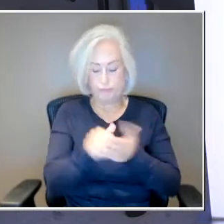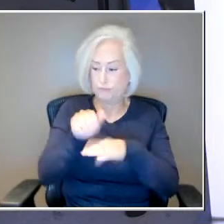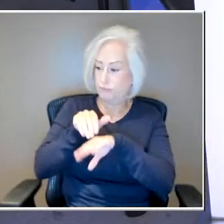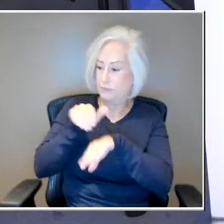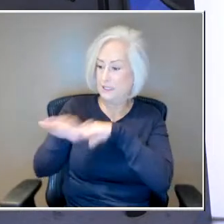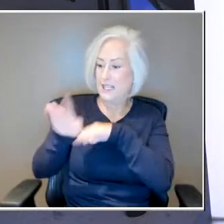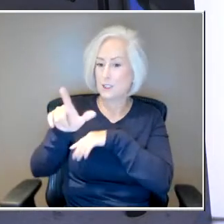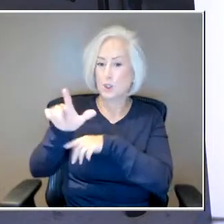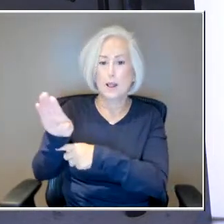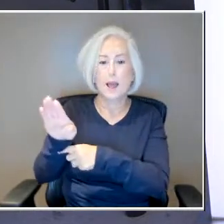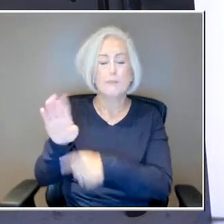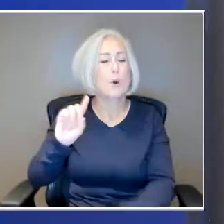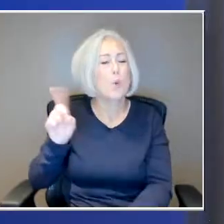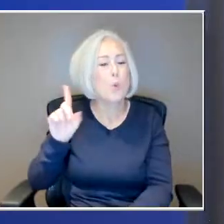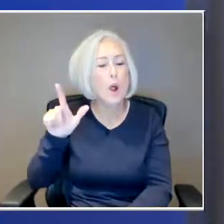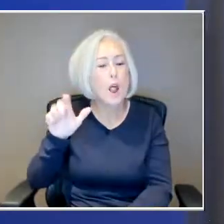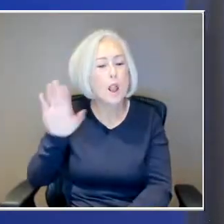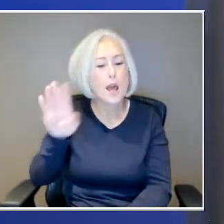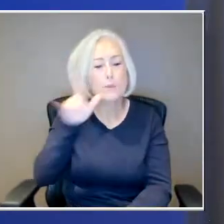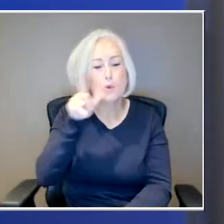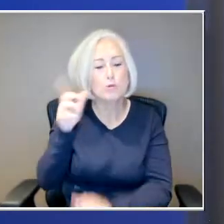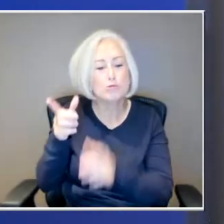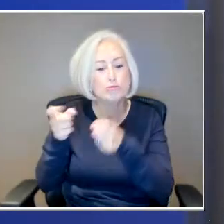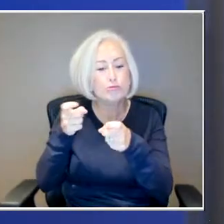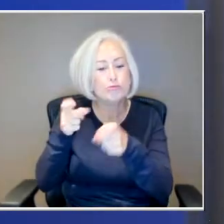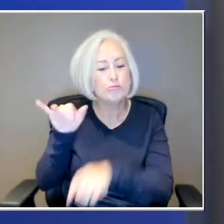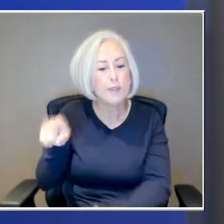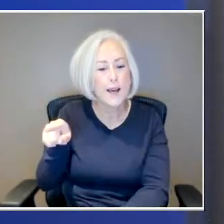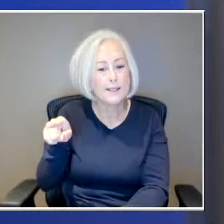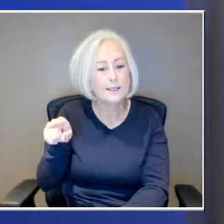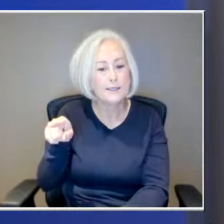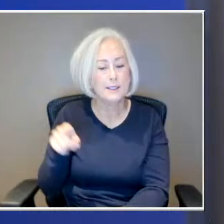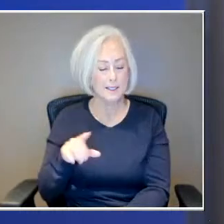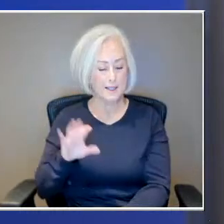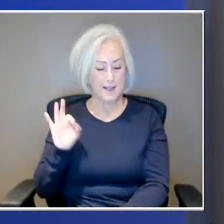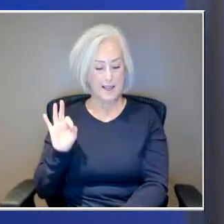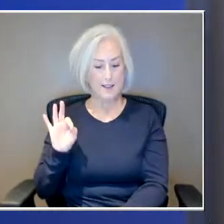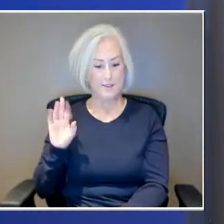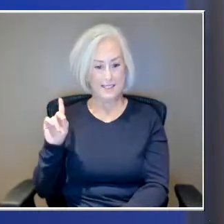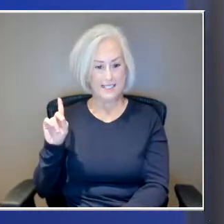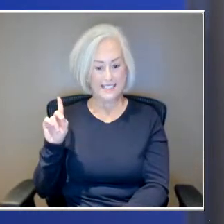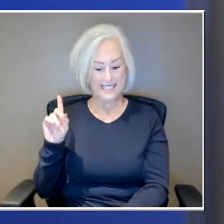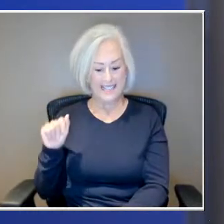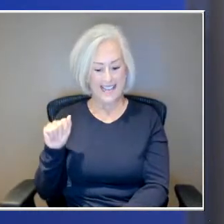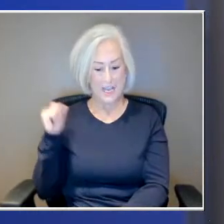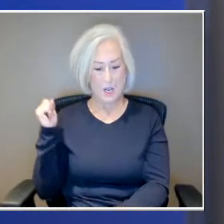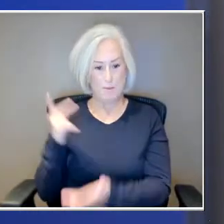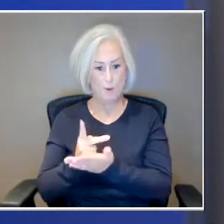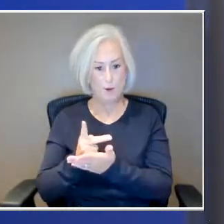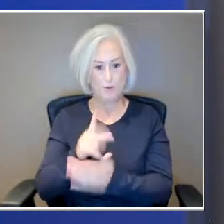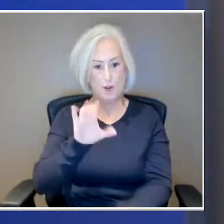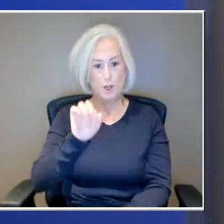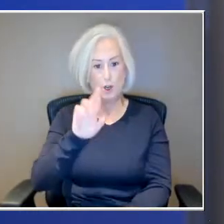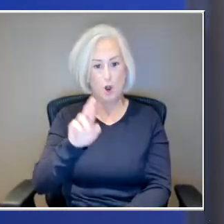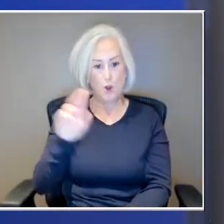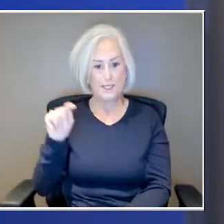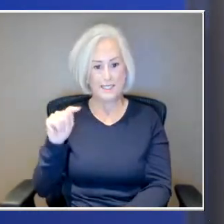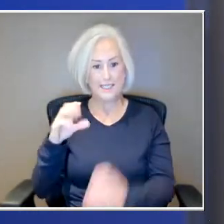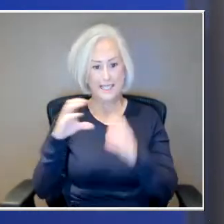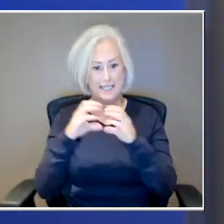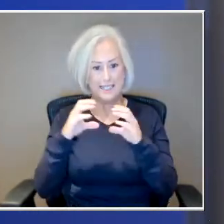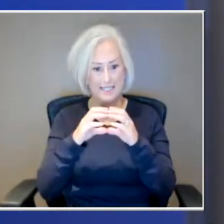it? Yeah. So as of right now, for the FDA-approved CAR T-cell therapies, the lab is located